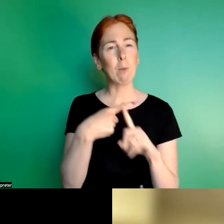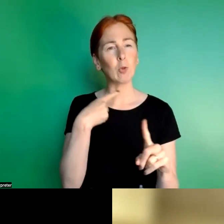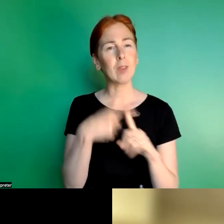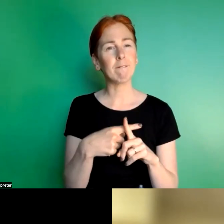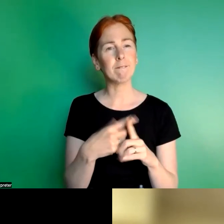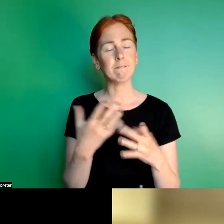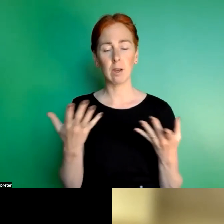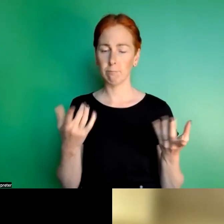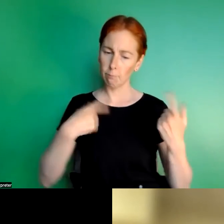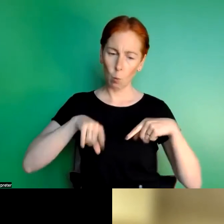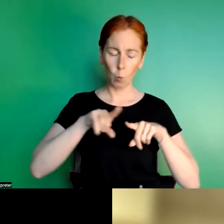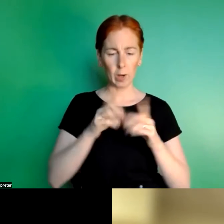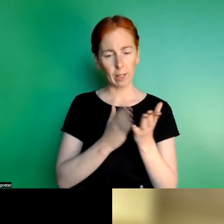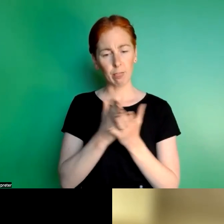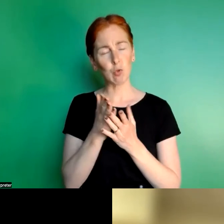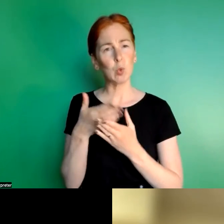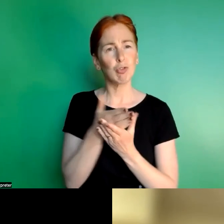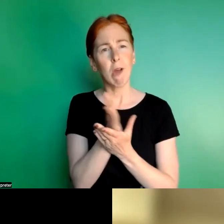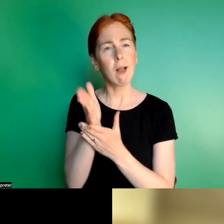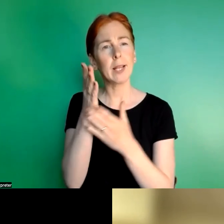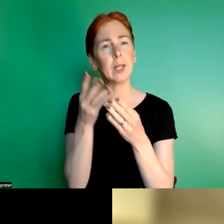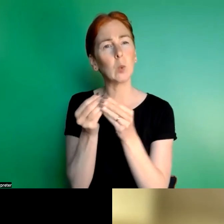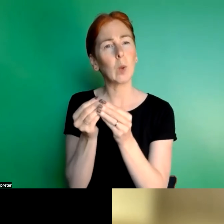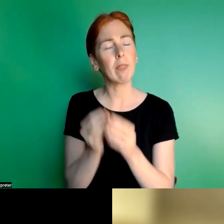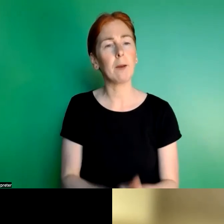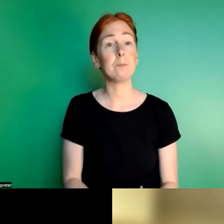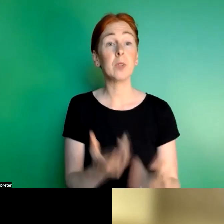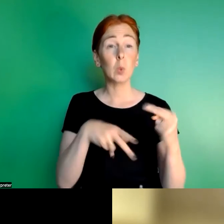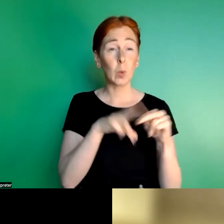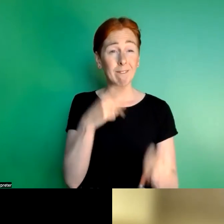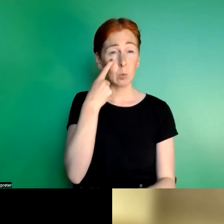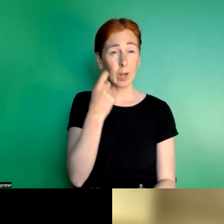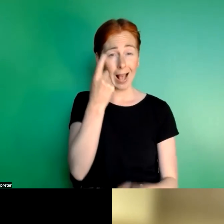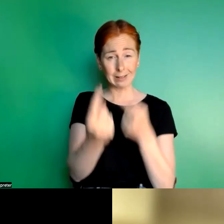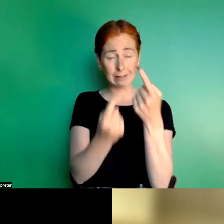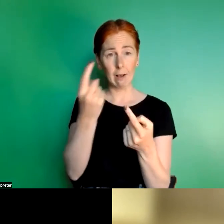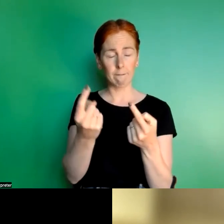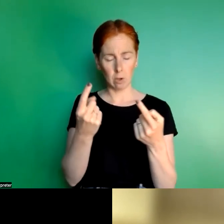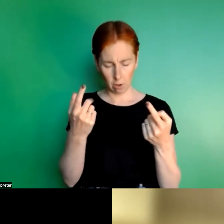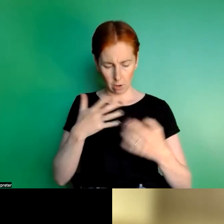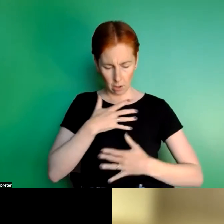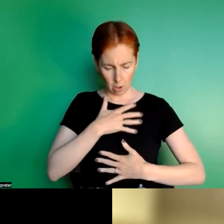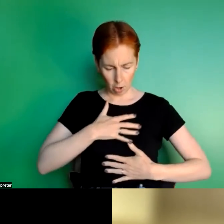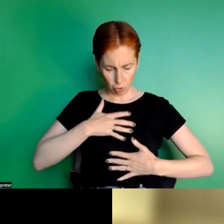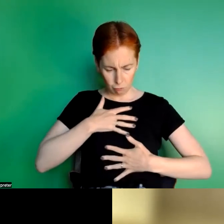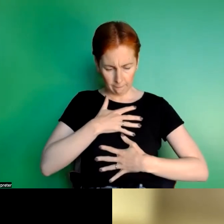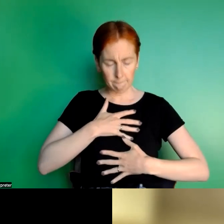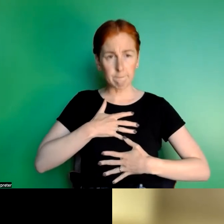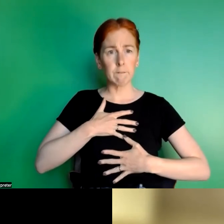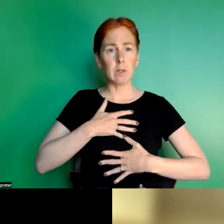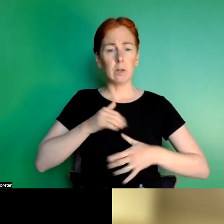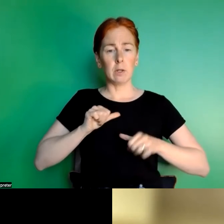move through the cycles of grief and move on to a state where you